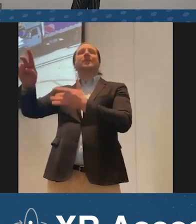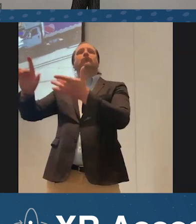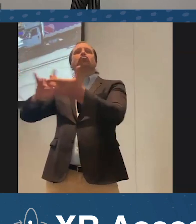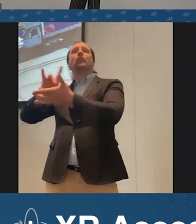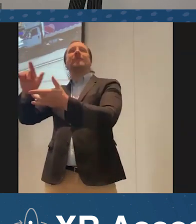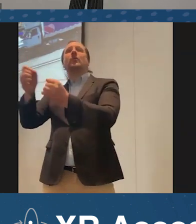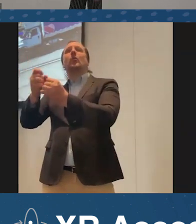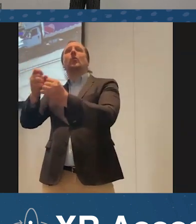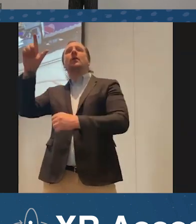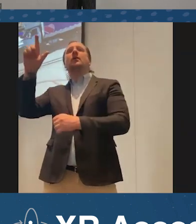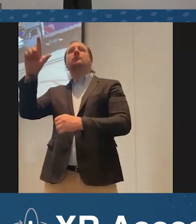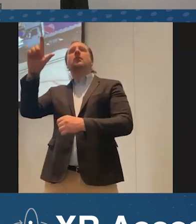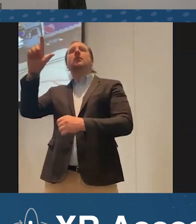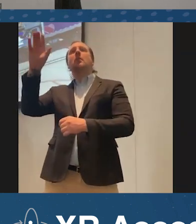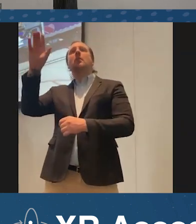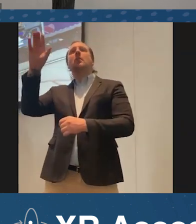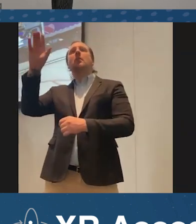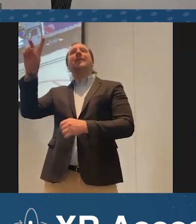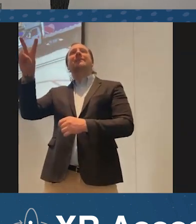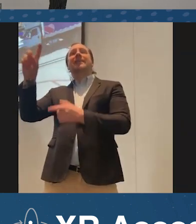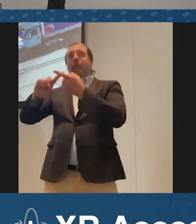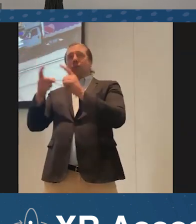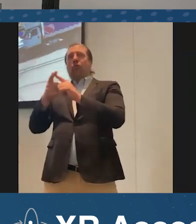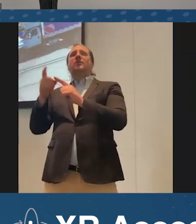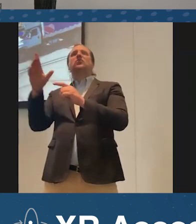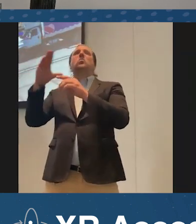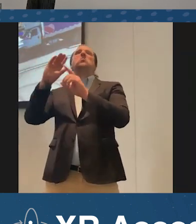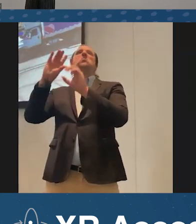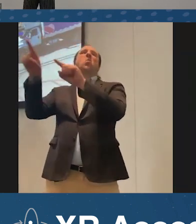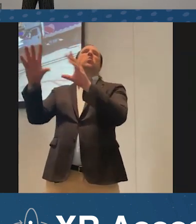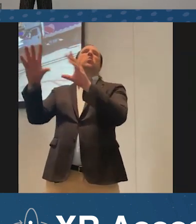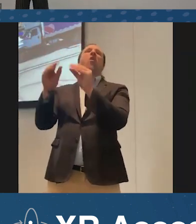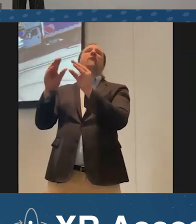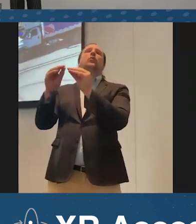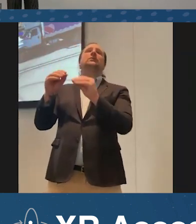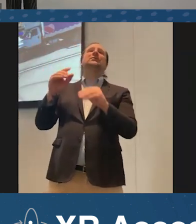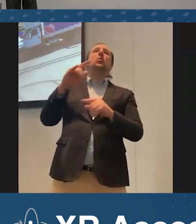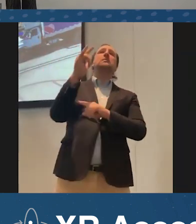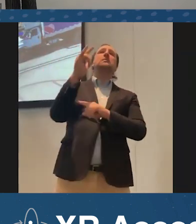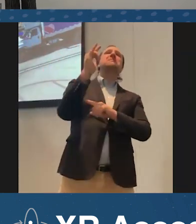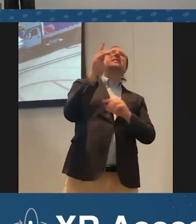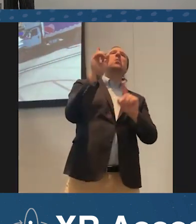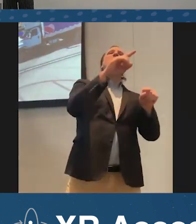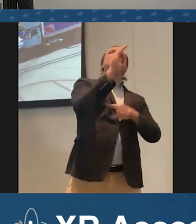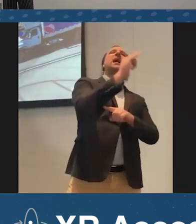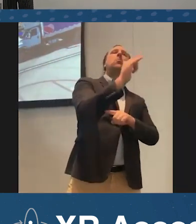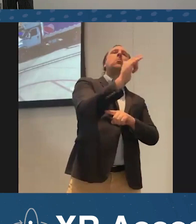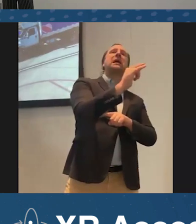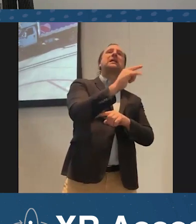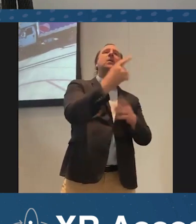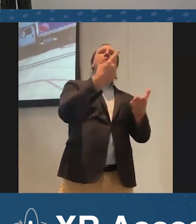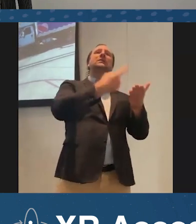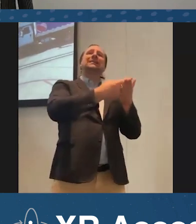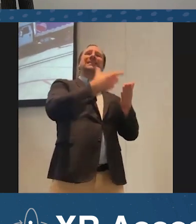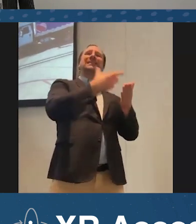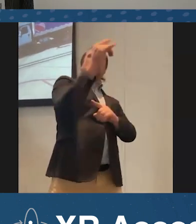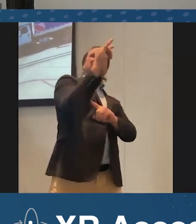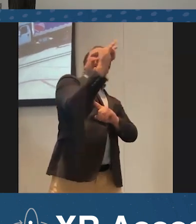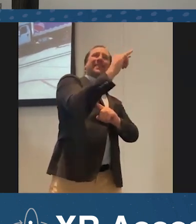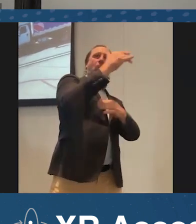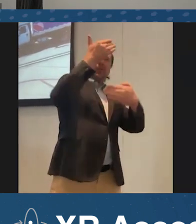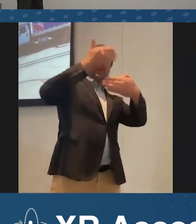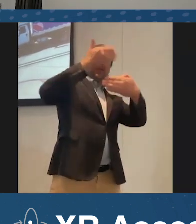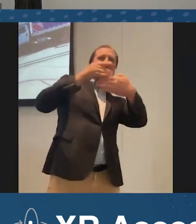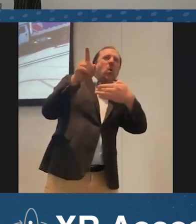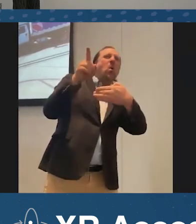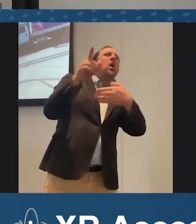to a conference during the course of the diary study. And at one point they were sitting in an airplane together and started discussing the view outside their window.